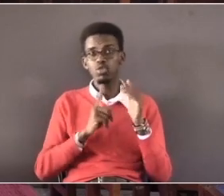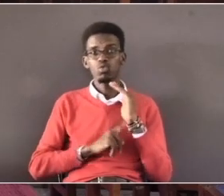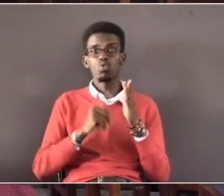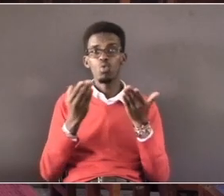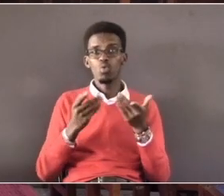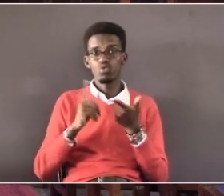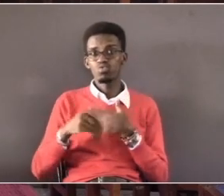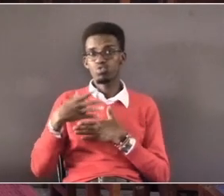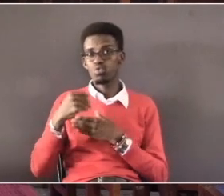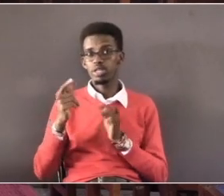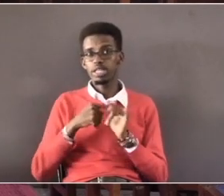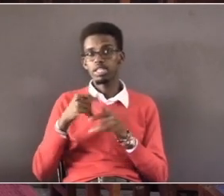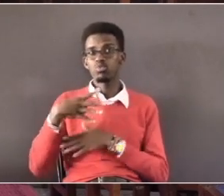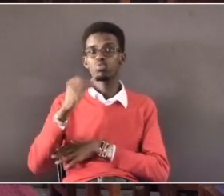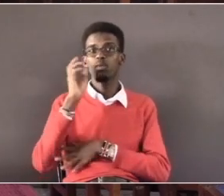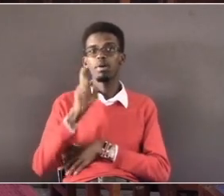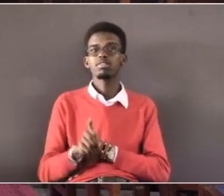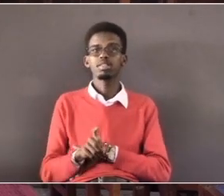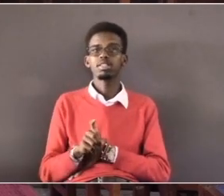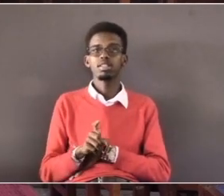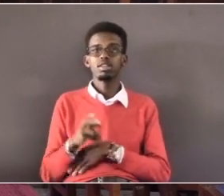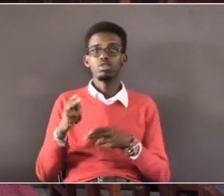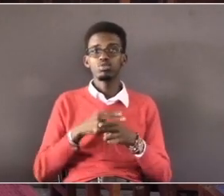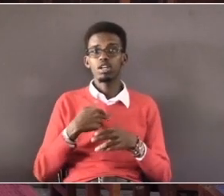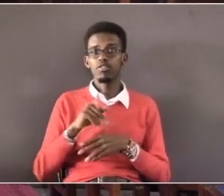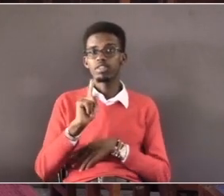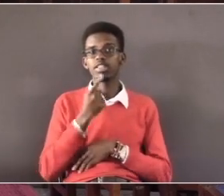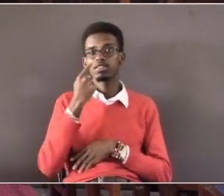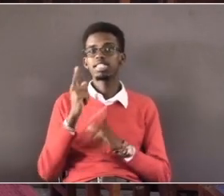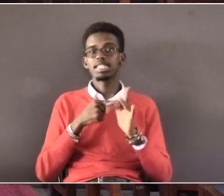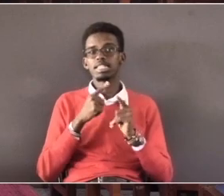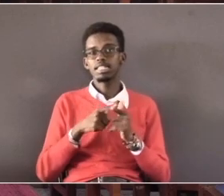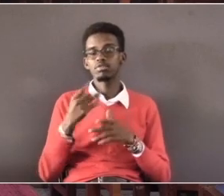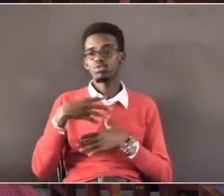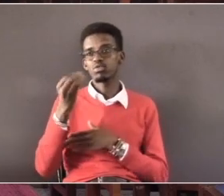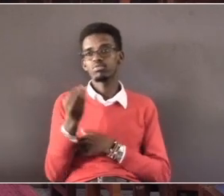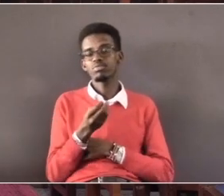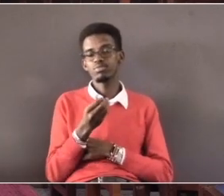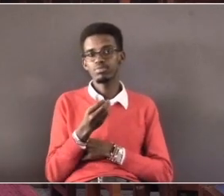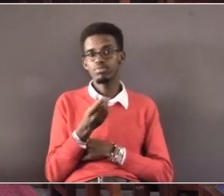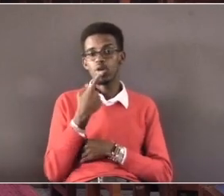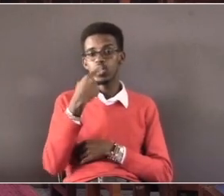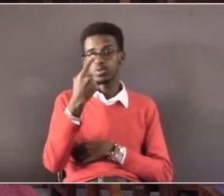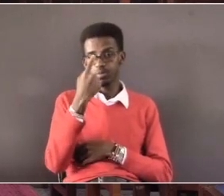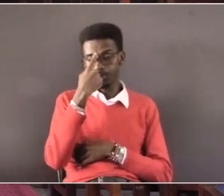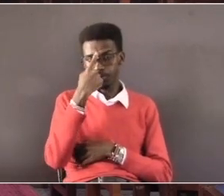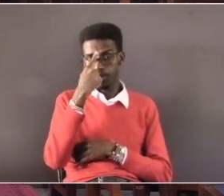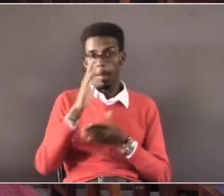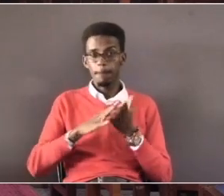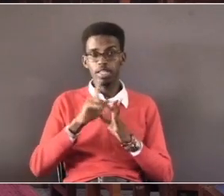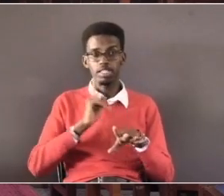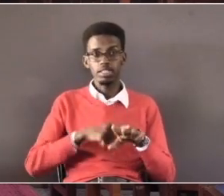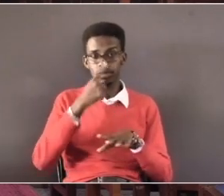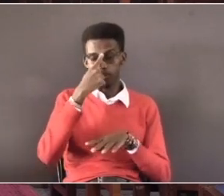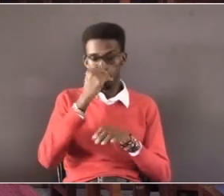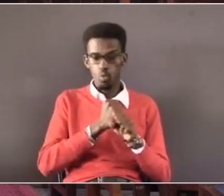pali ya kwenda, itaenda. No sooner do you have 1,000 shillings than it is gone. So by the time you're